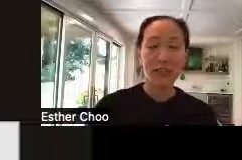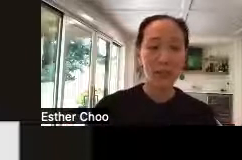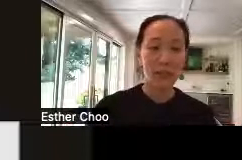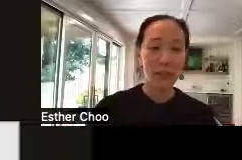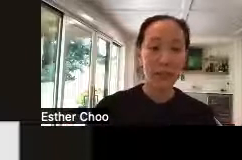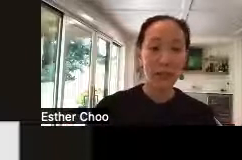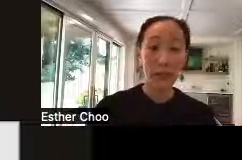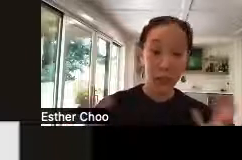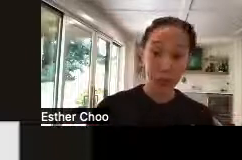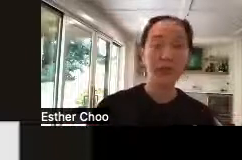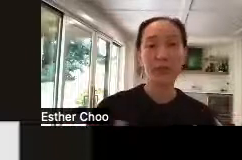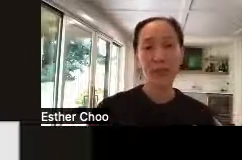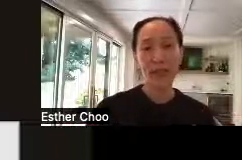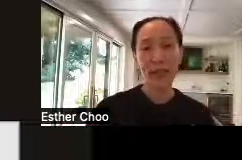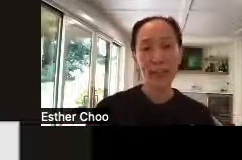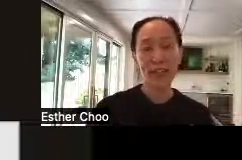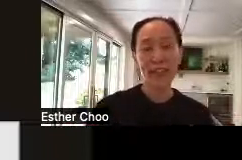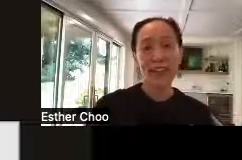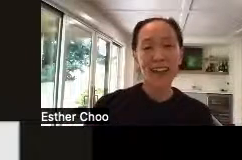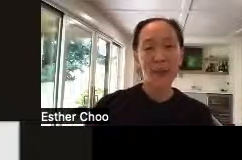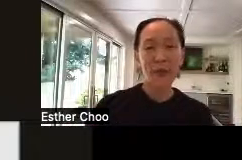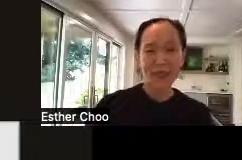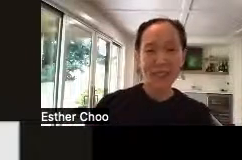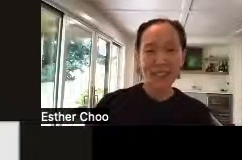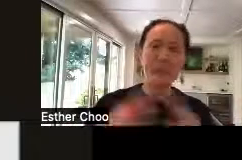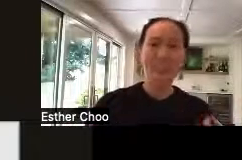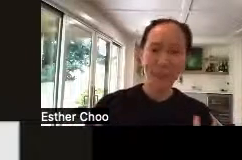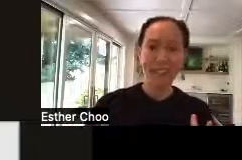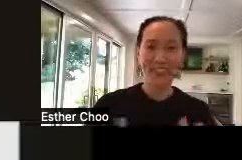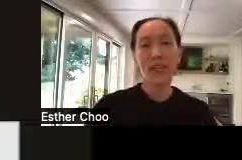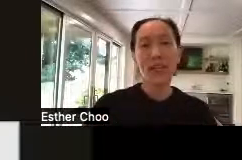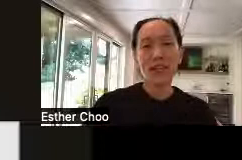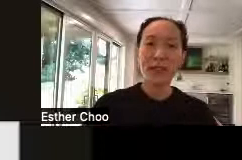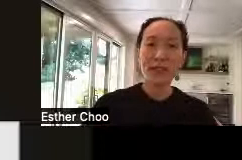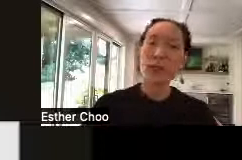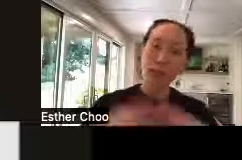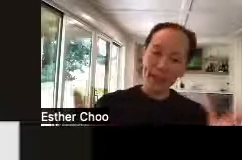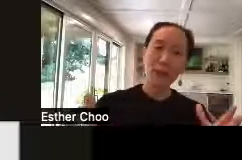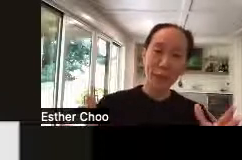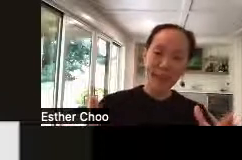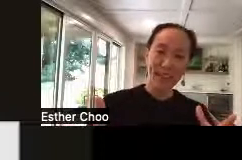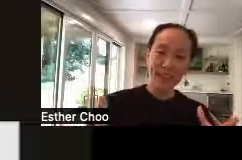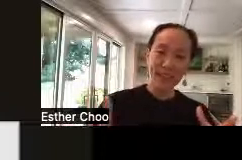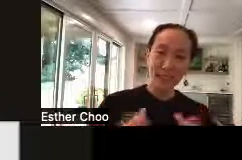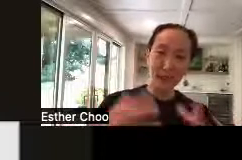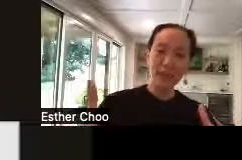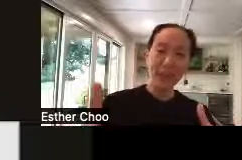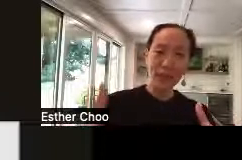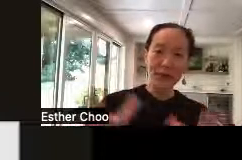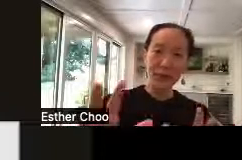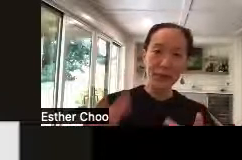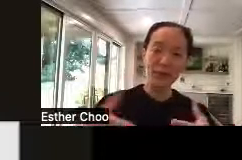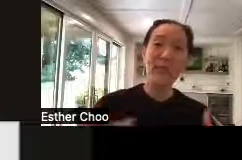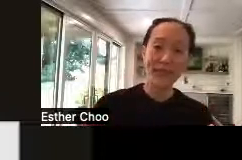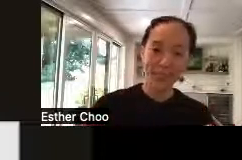organizations talked so much about the change that was going to happen, I wanted specifics, So like what exactly, those are great